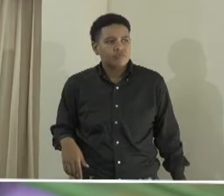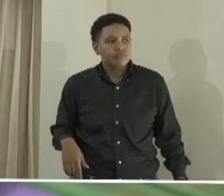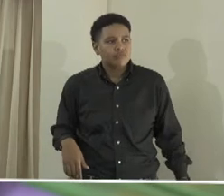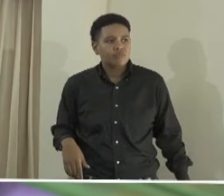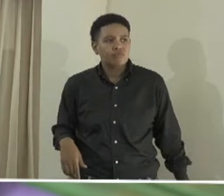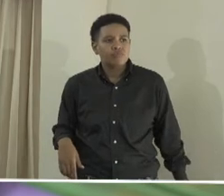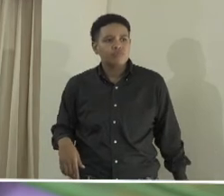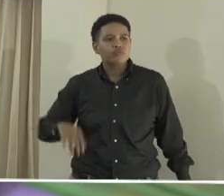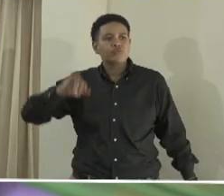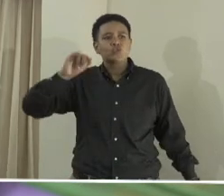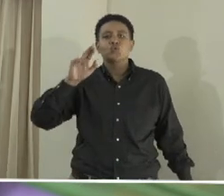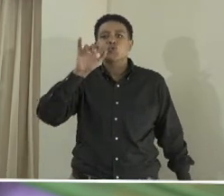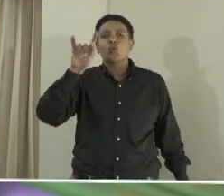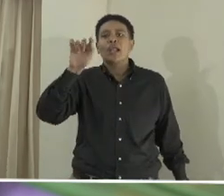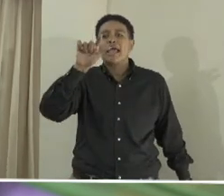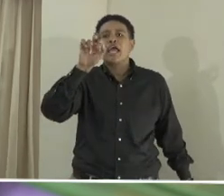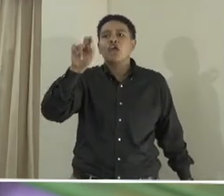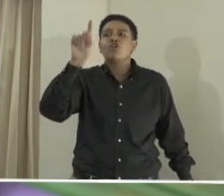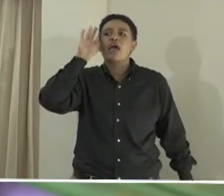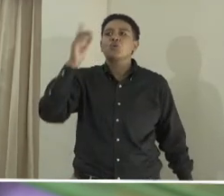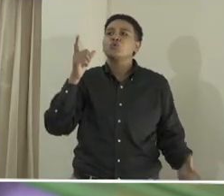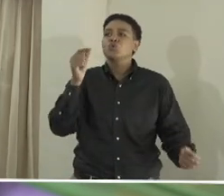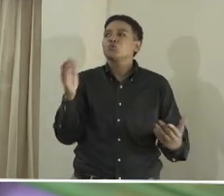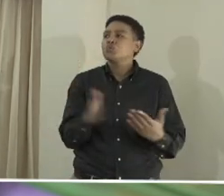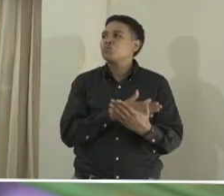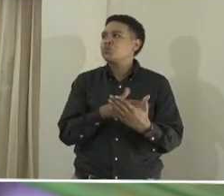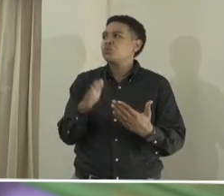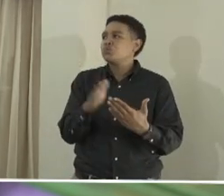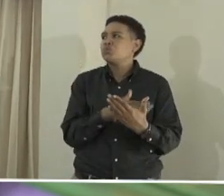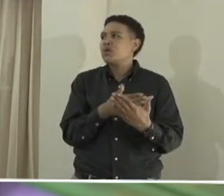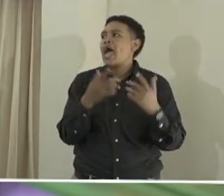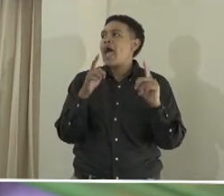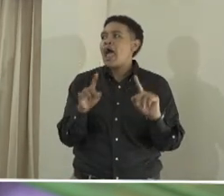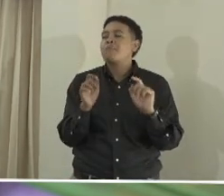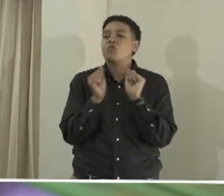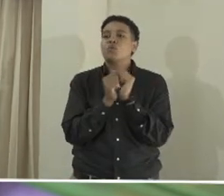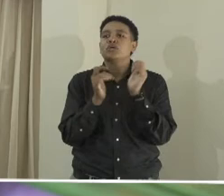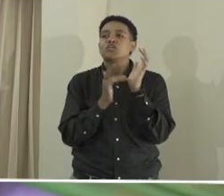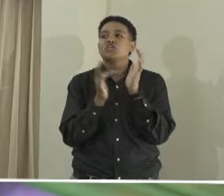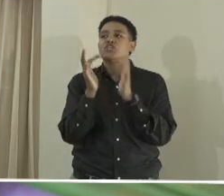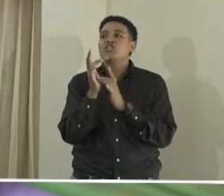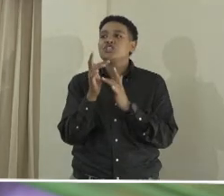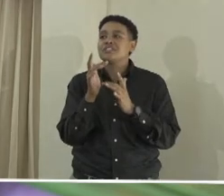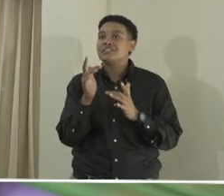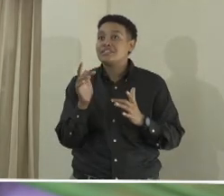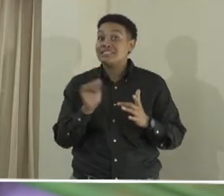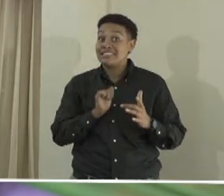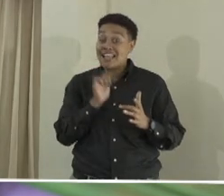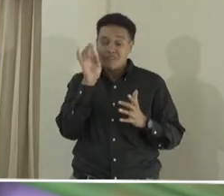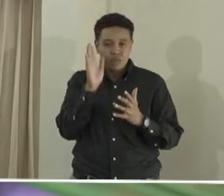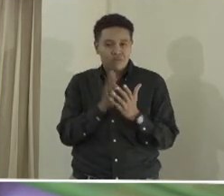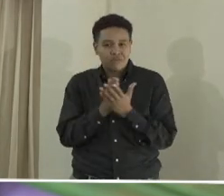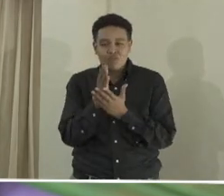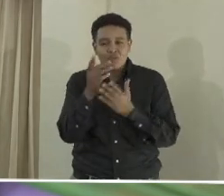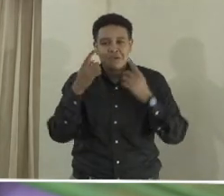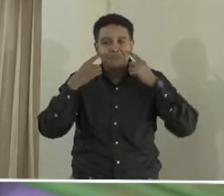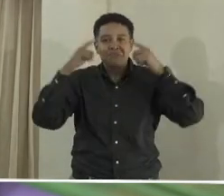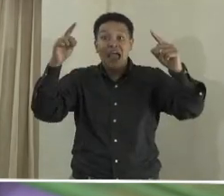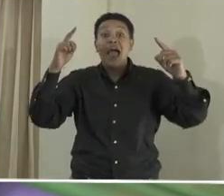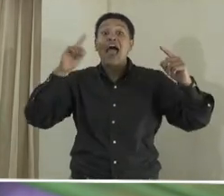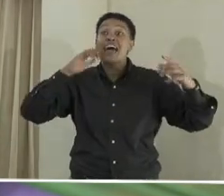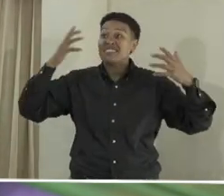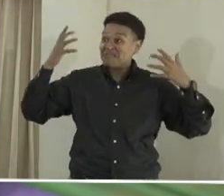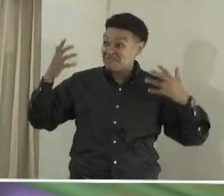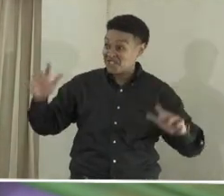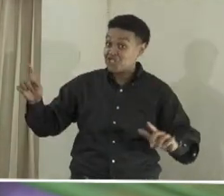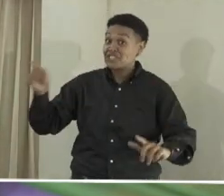Juliet Grant is going to do a musical selection with Jesus, I Will Make It. And after